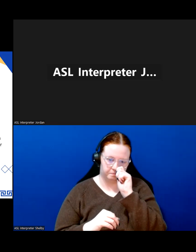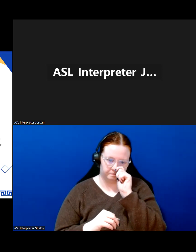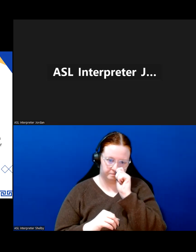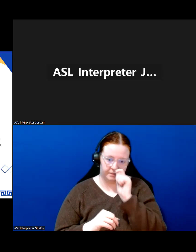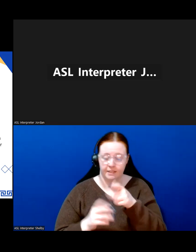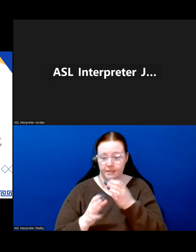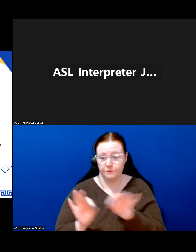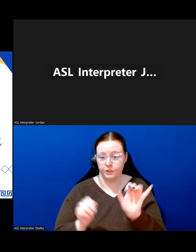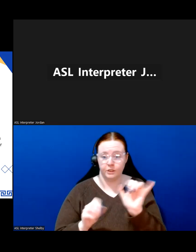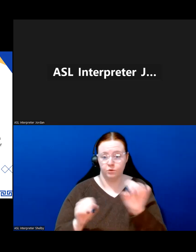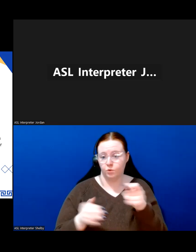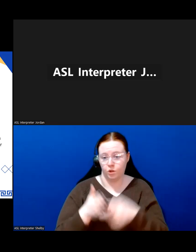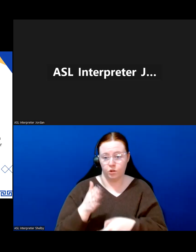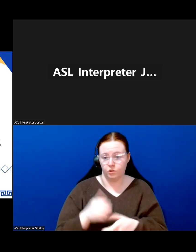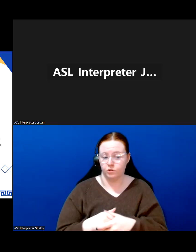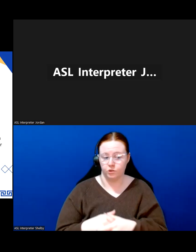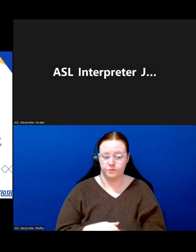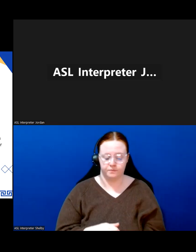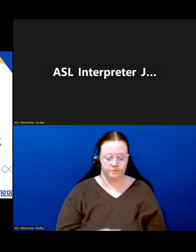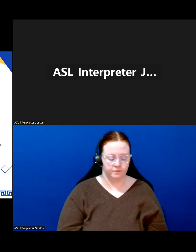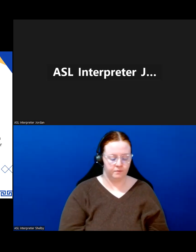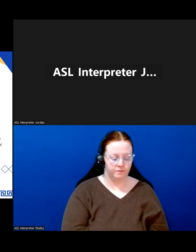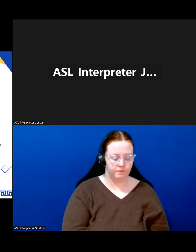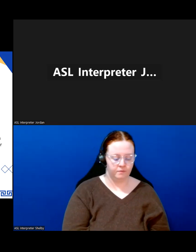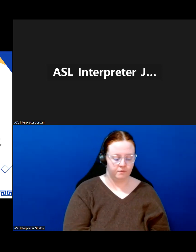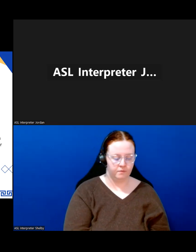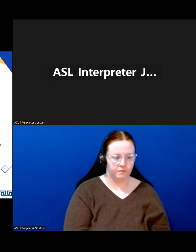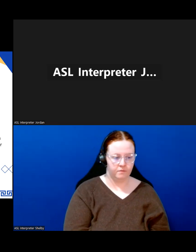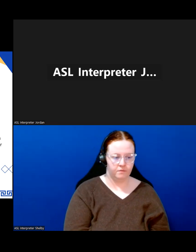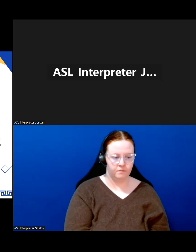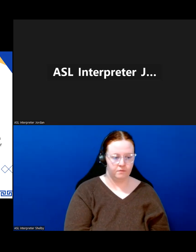free, which is great. So let me just change my screen.